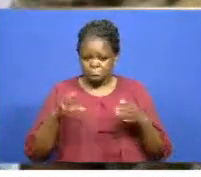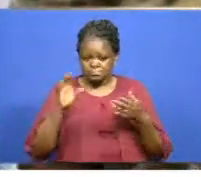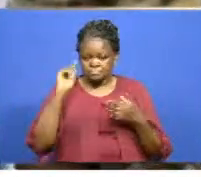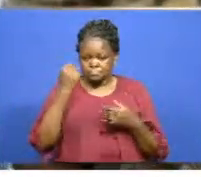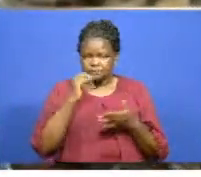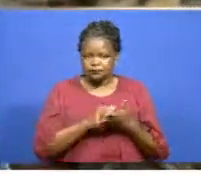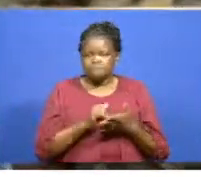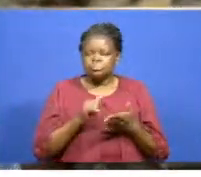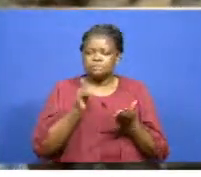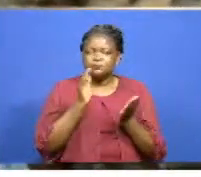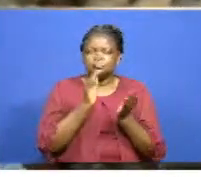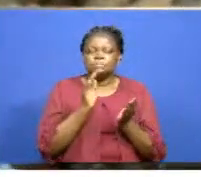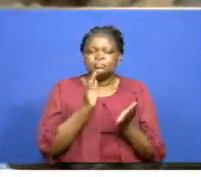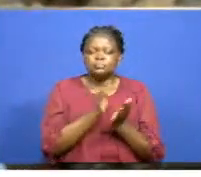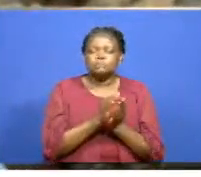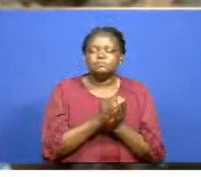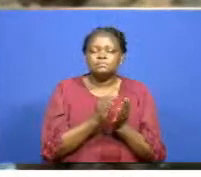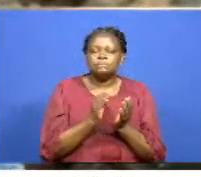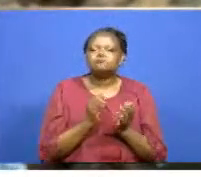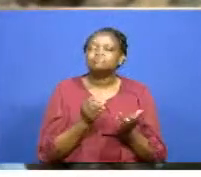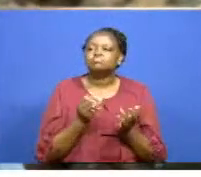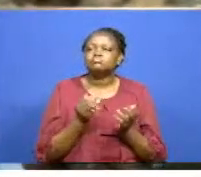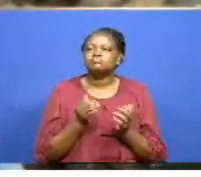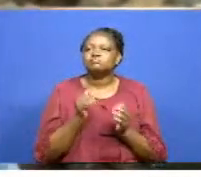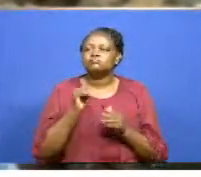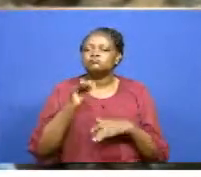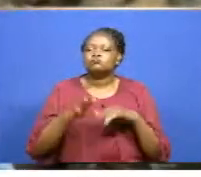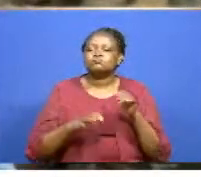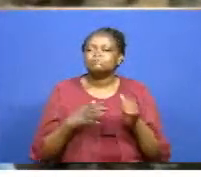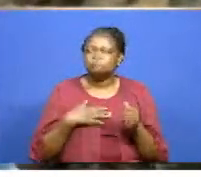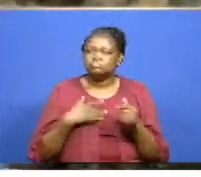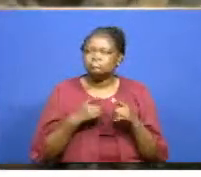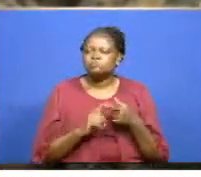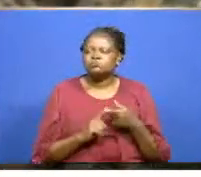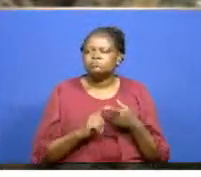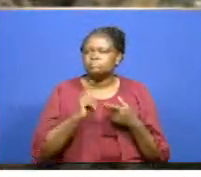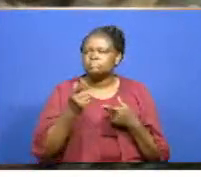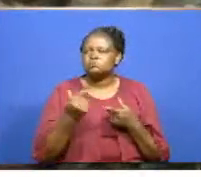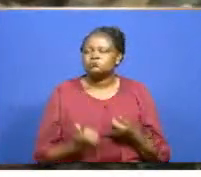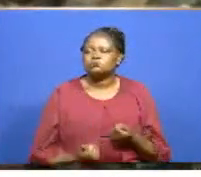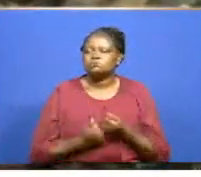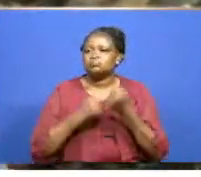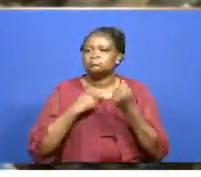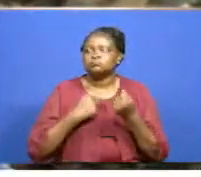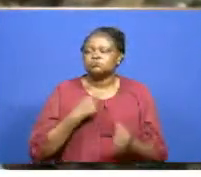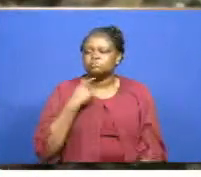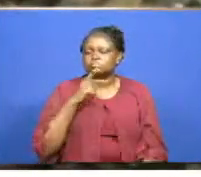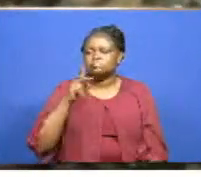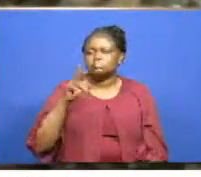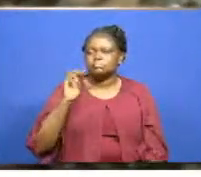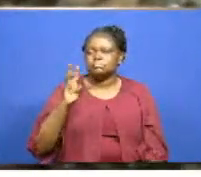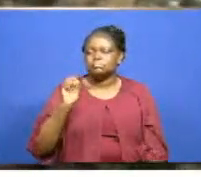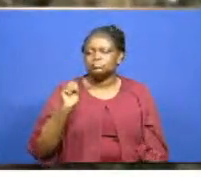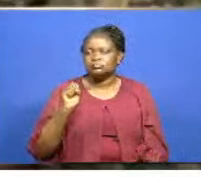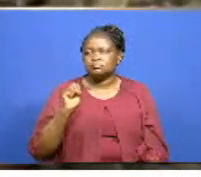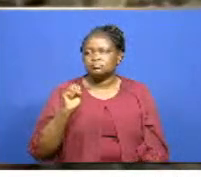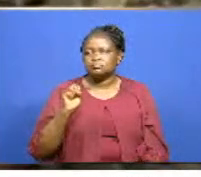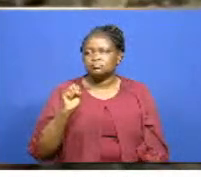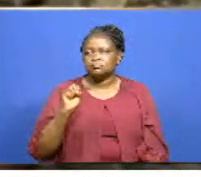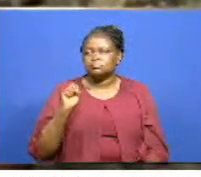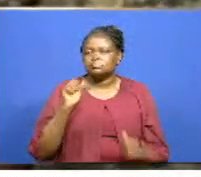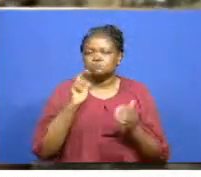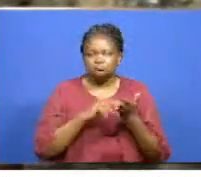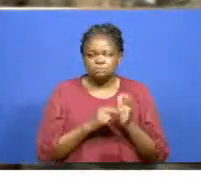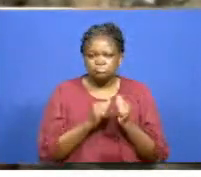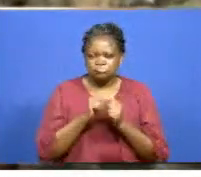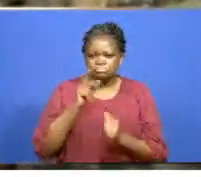we will conserve our wildlife. And the anchor agency to support us in that endeavor is KWS. So with